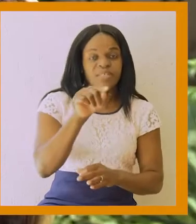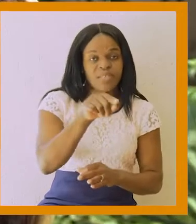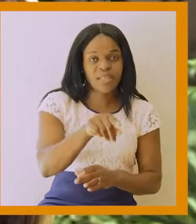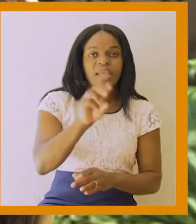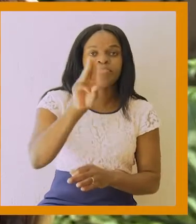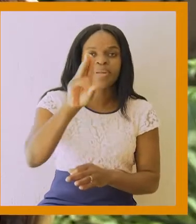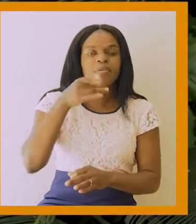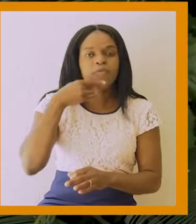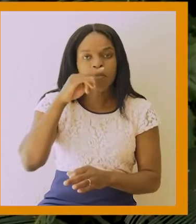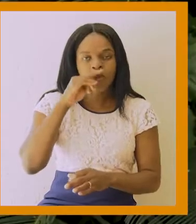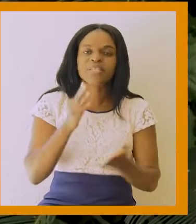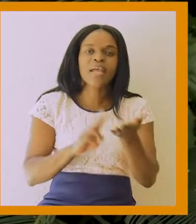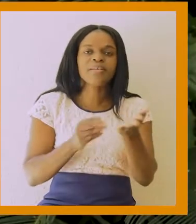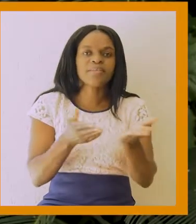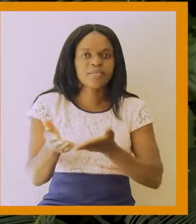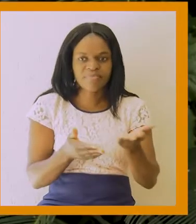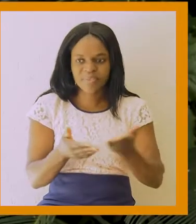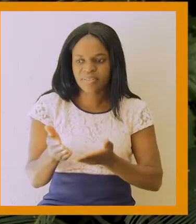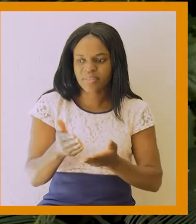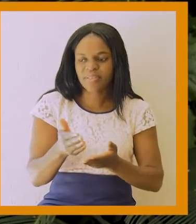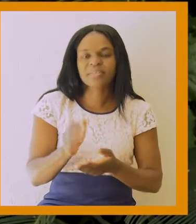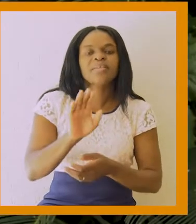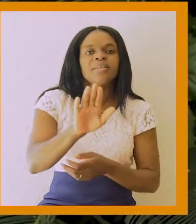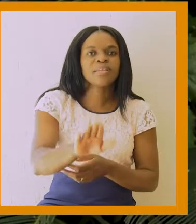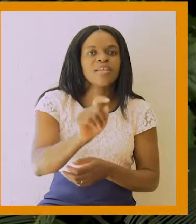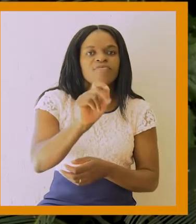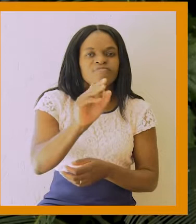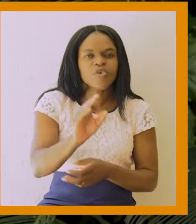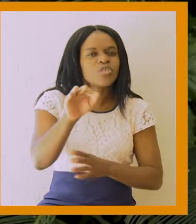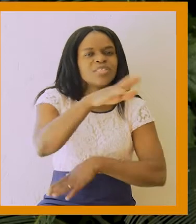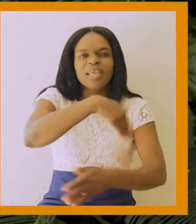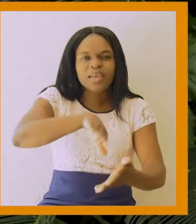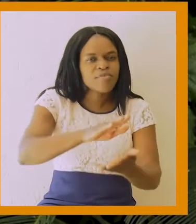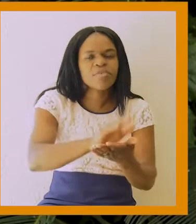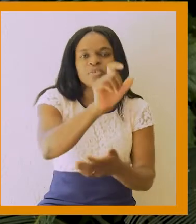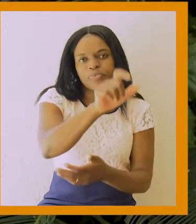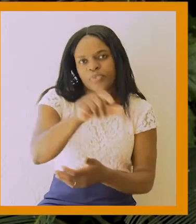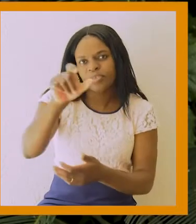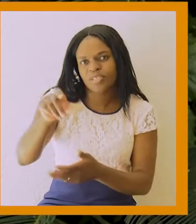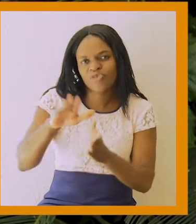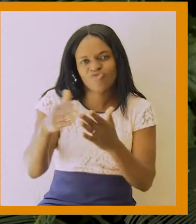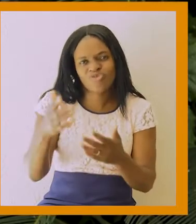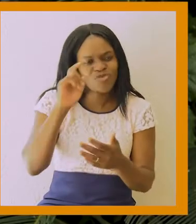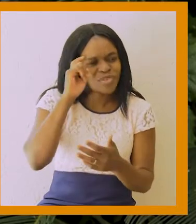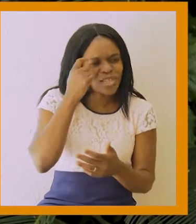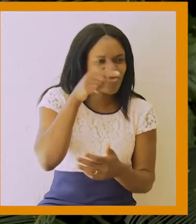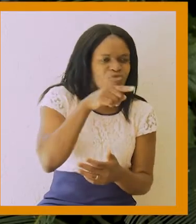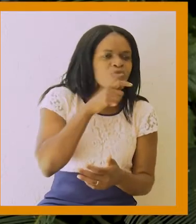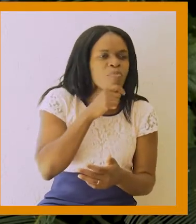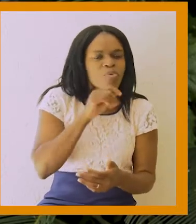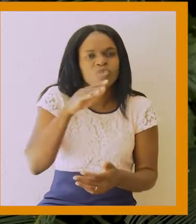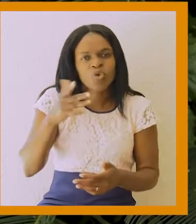free. Mm-hmm. And these services are given to everyone, irrespective of age and gender.